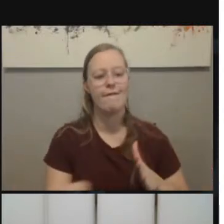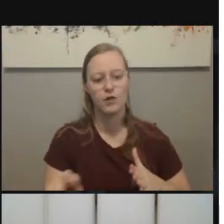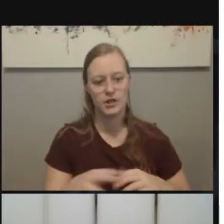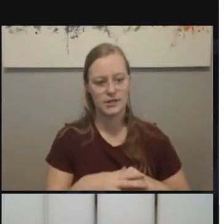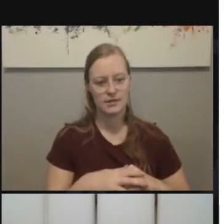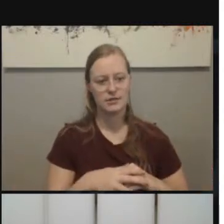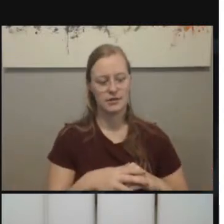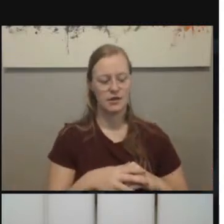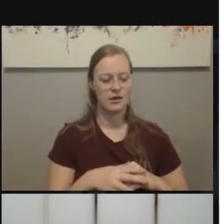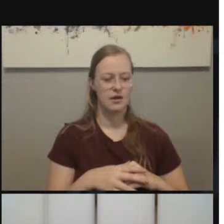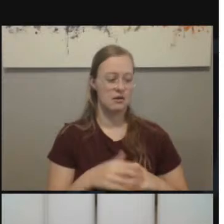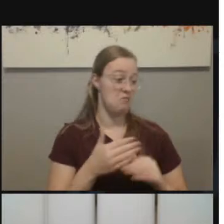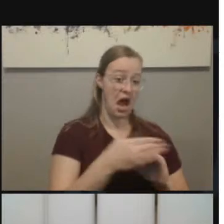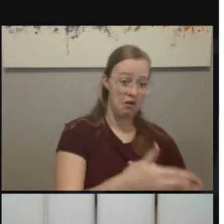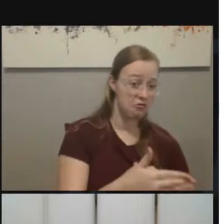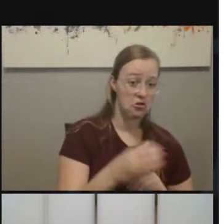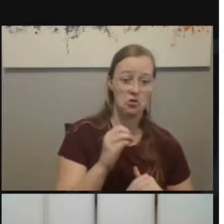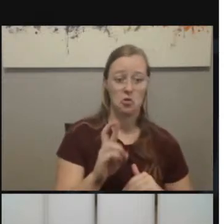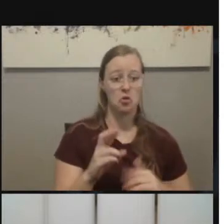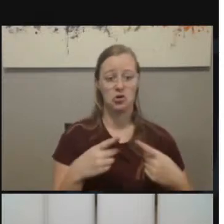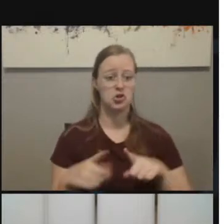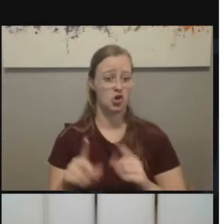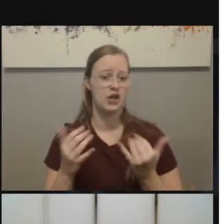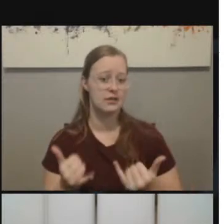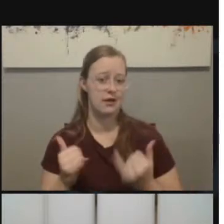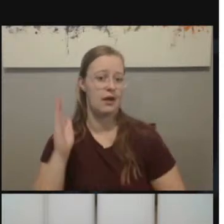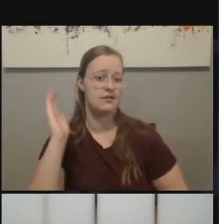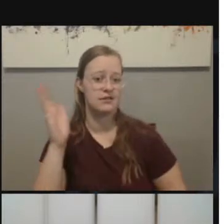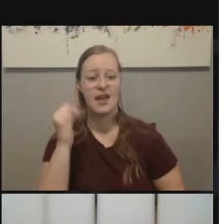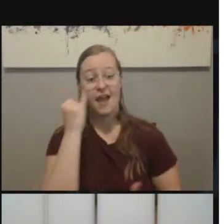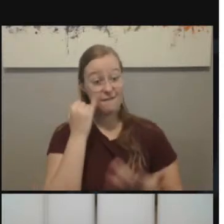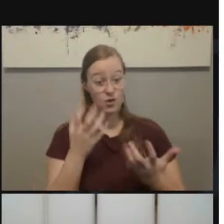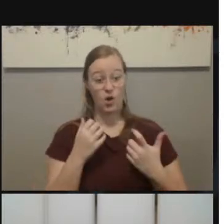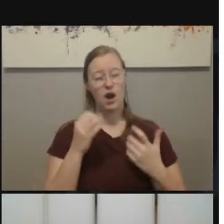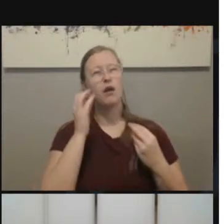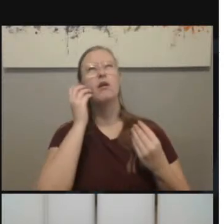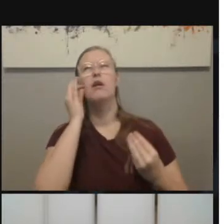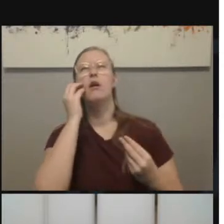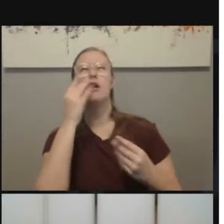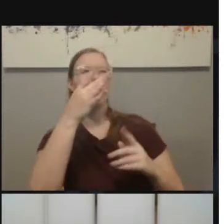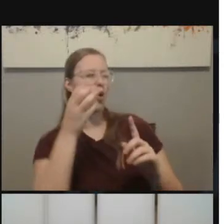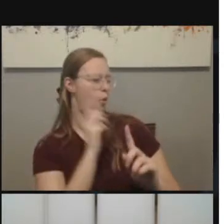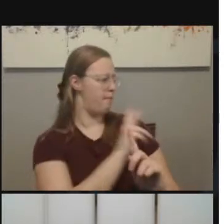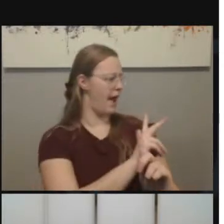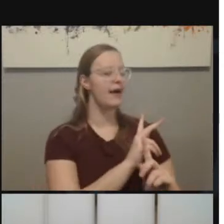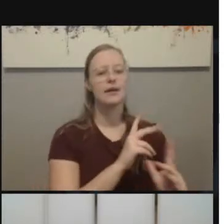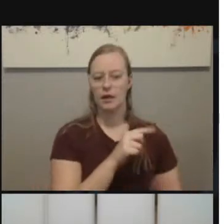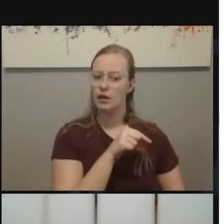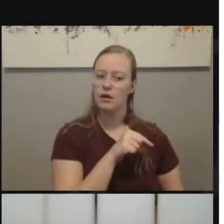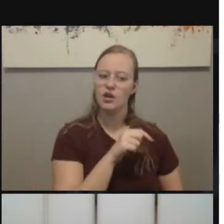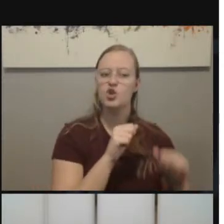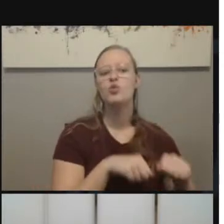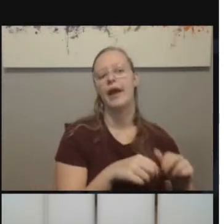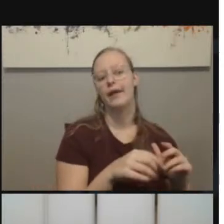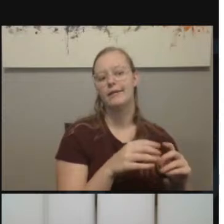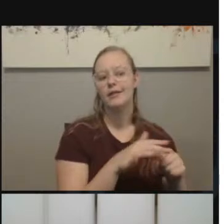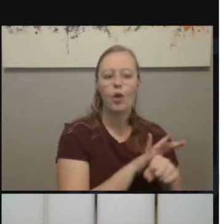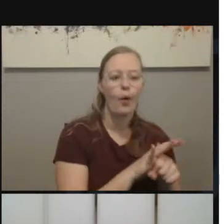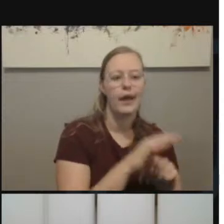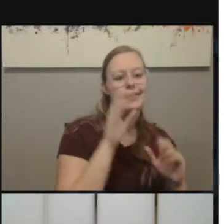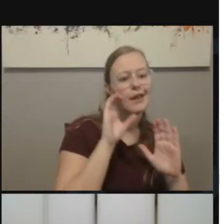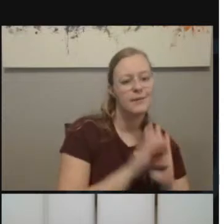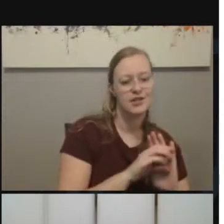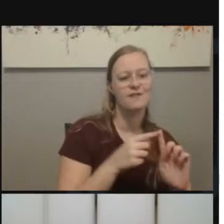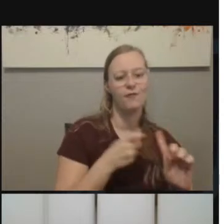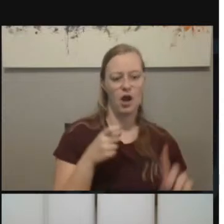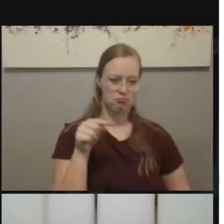or afterward if you want to try to go back to something that I've talked about and locate the images. This will be